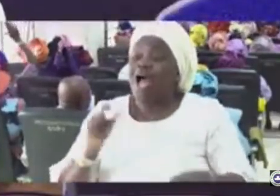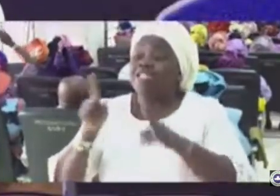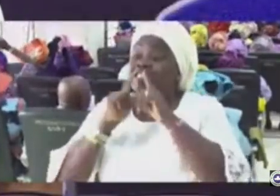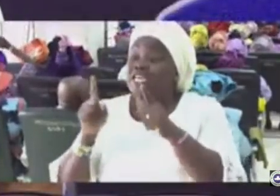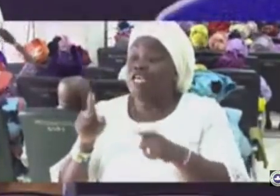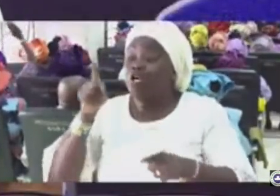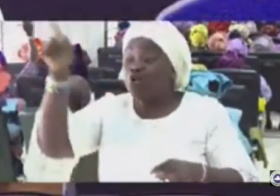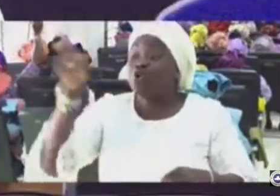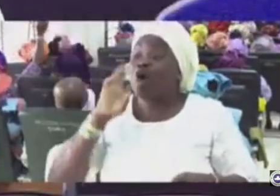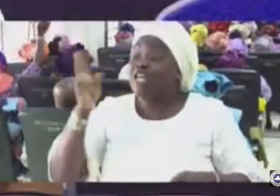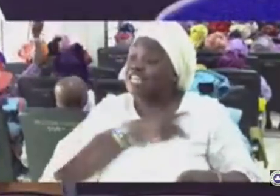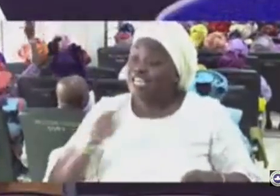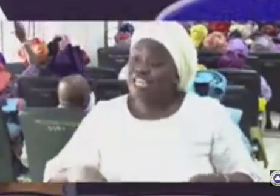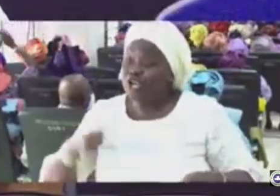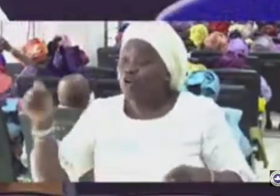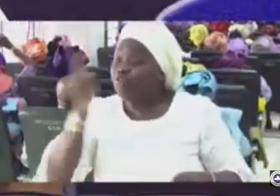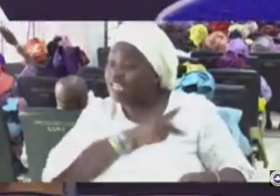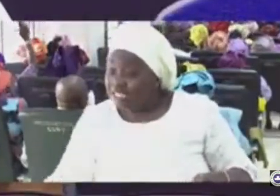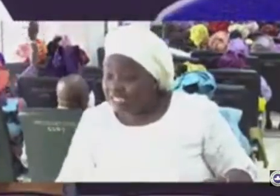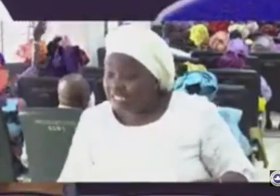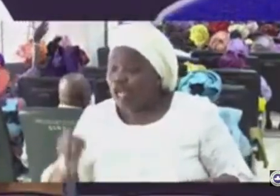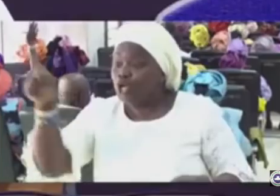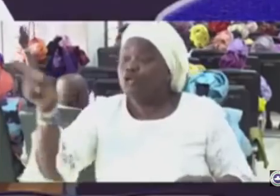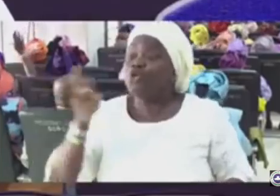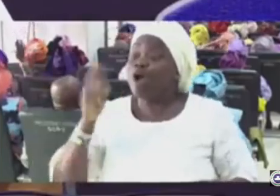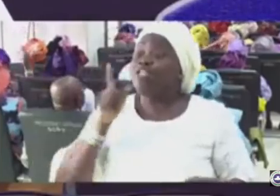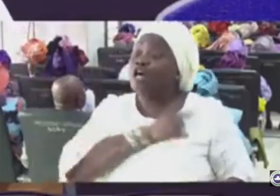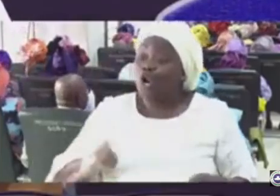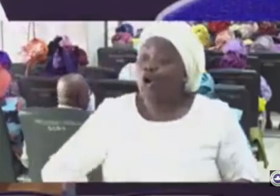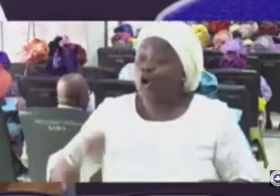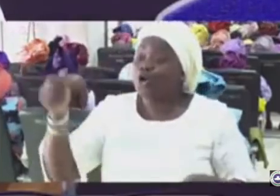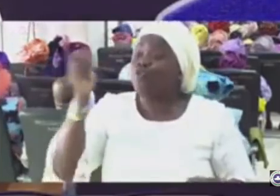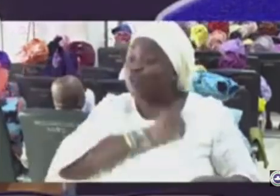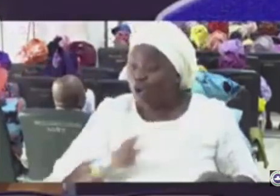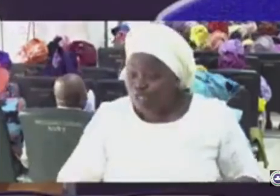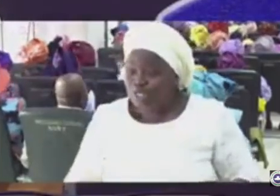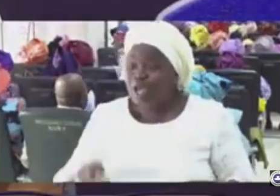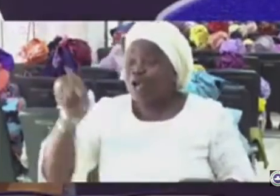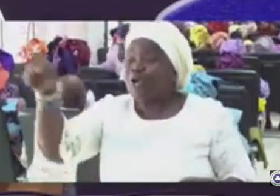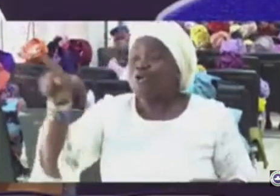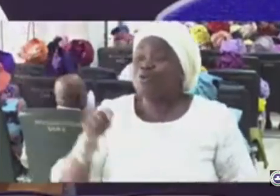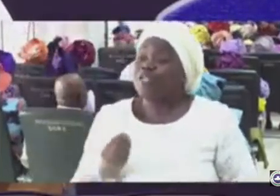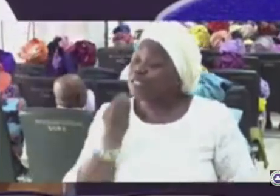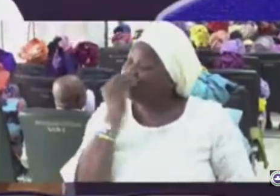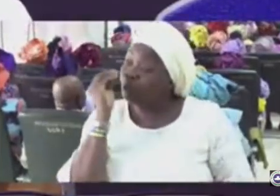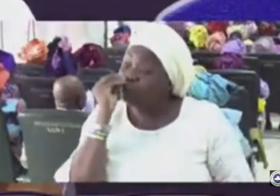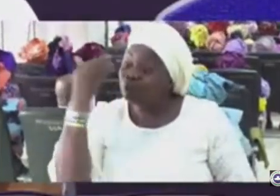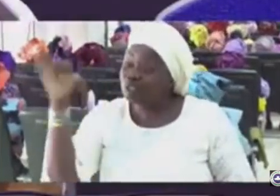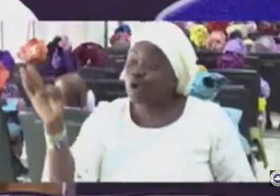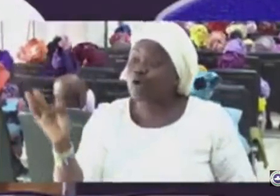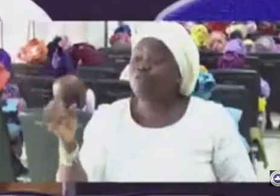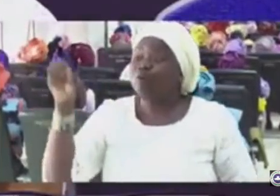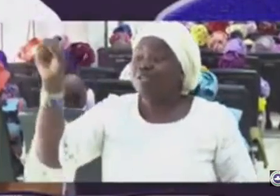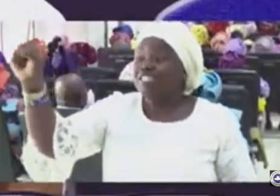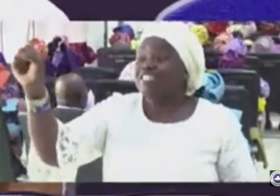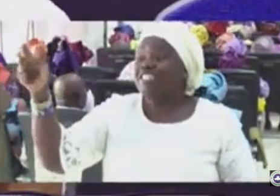you are the bright morning star. You are the lily of the valley. You are the rose of Sharon. I said, very